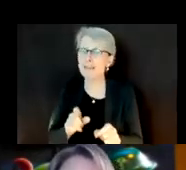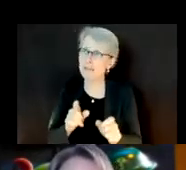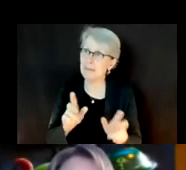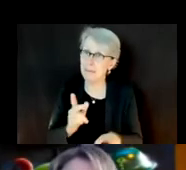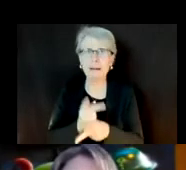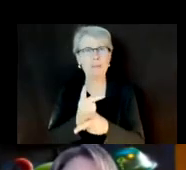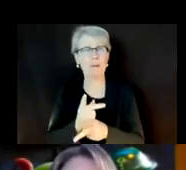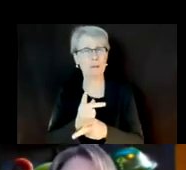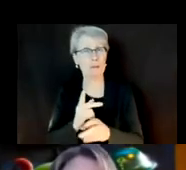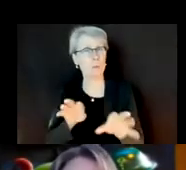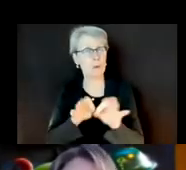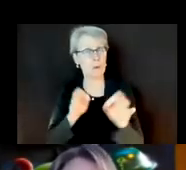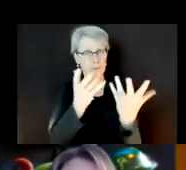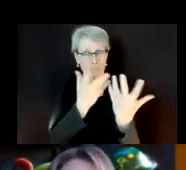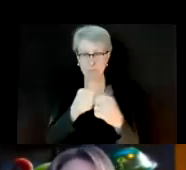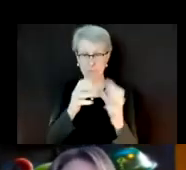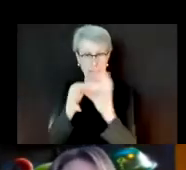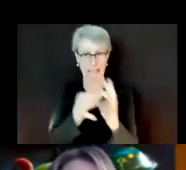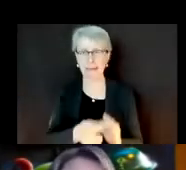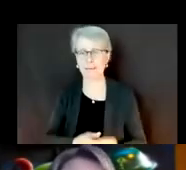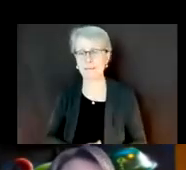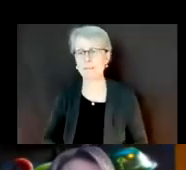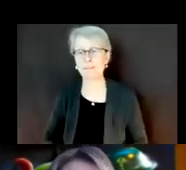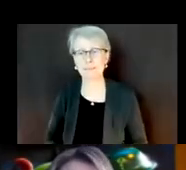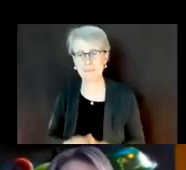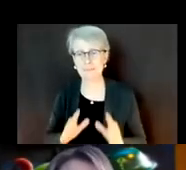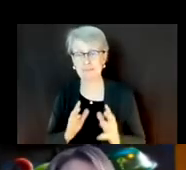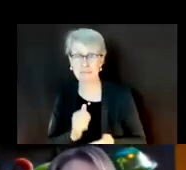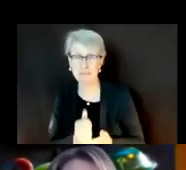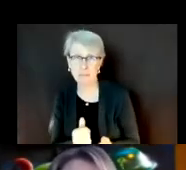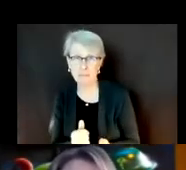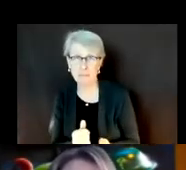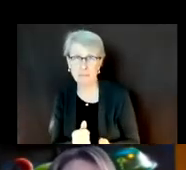important, and just make sure that everything is connected. Does that answer your question, Kitty?